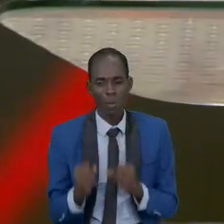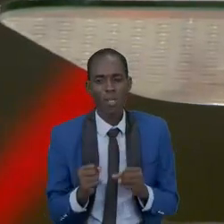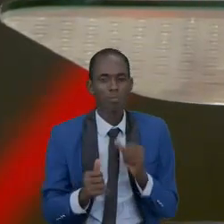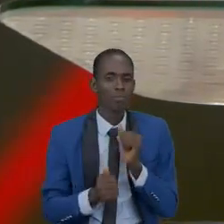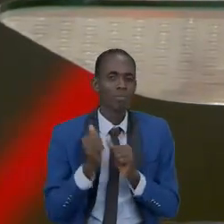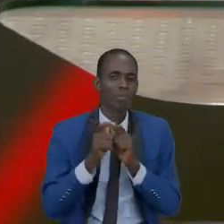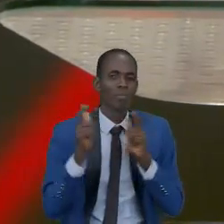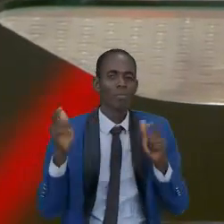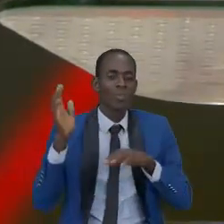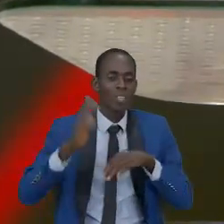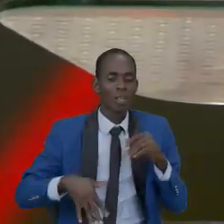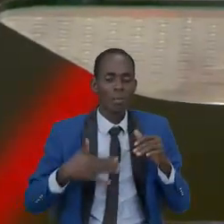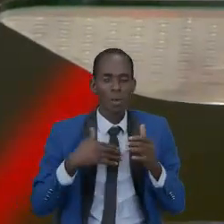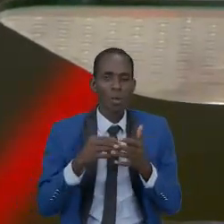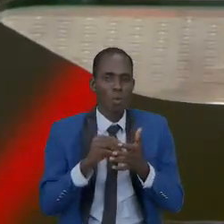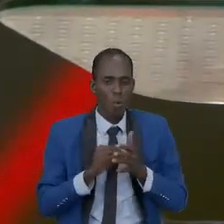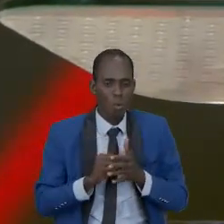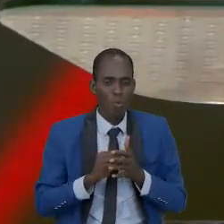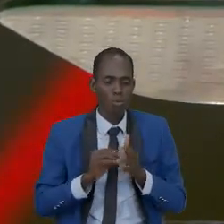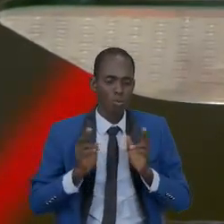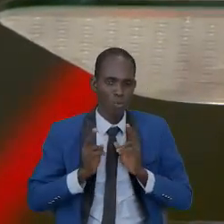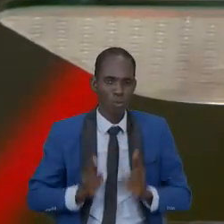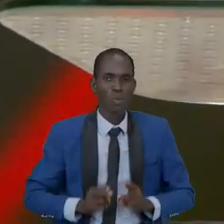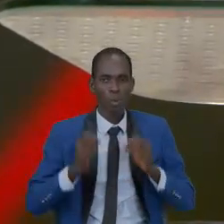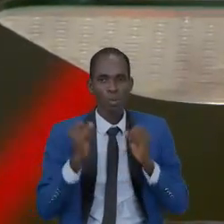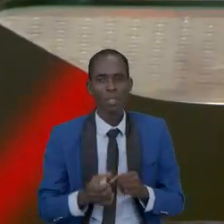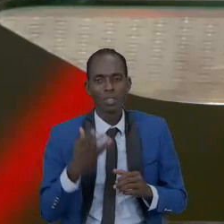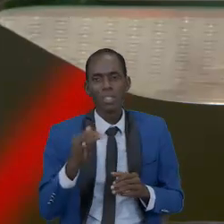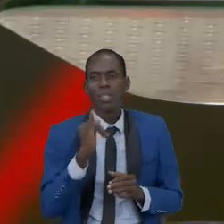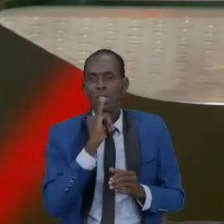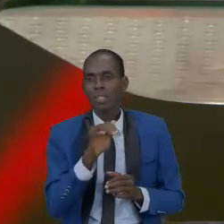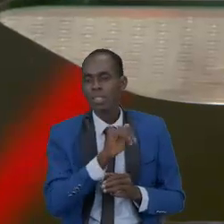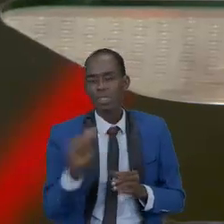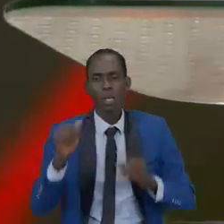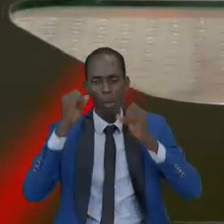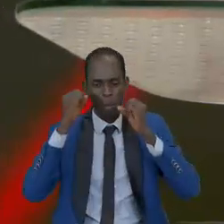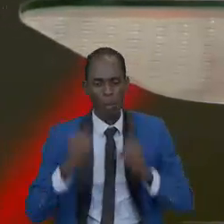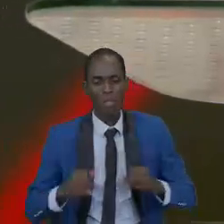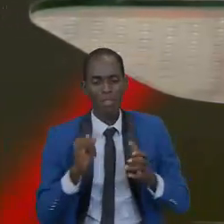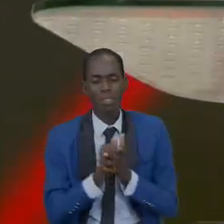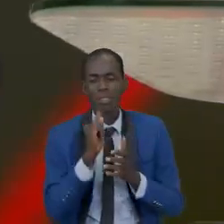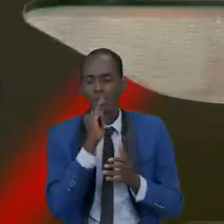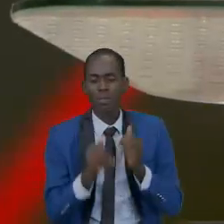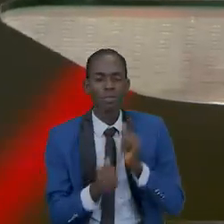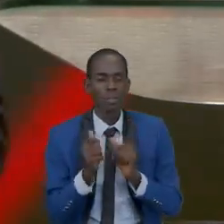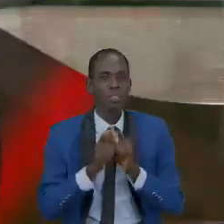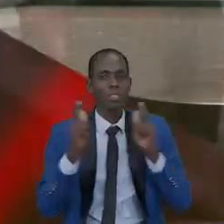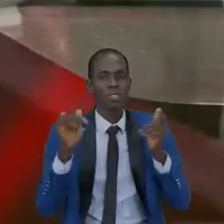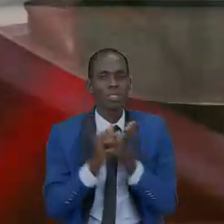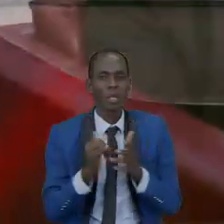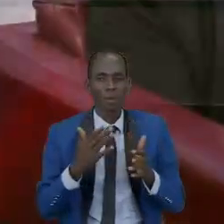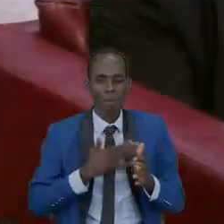than my natural power. There is a power greater than my normal self that